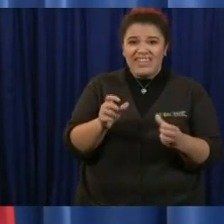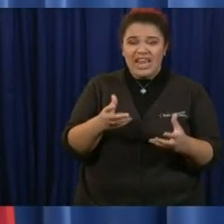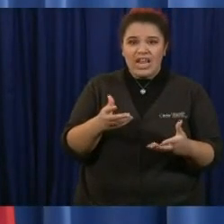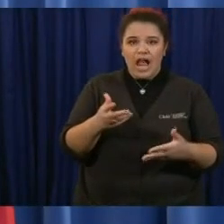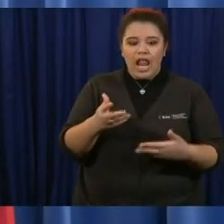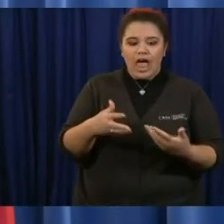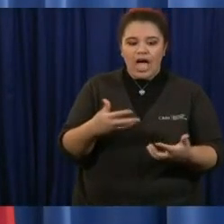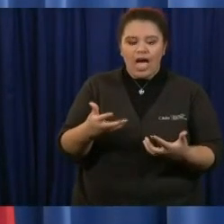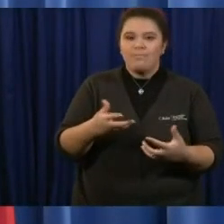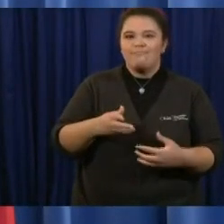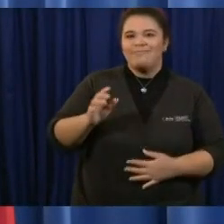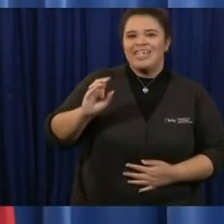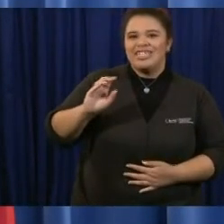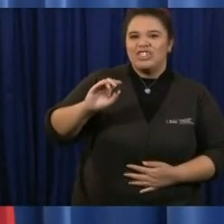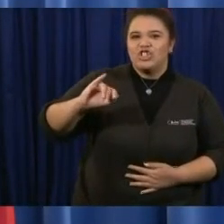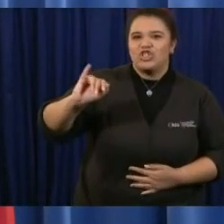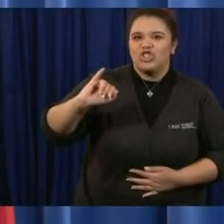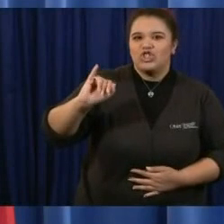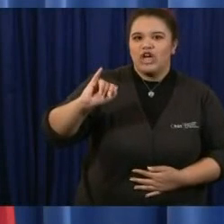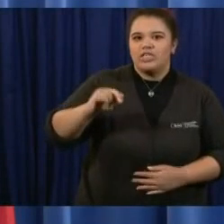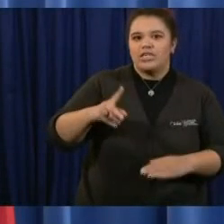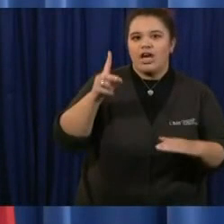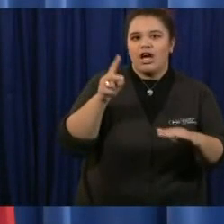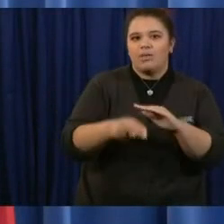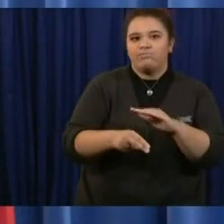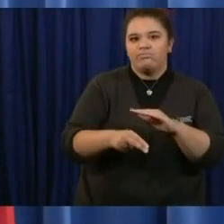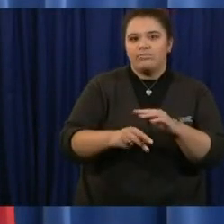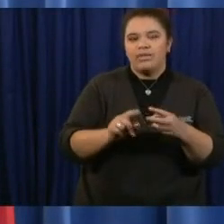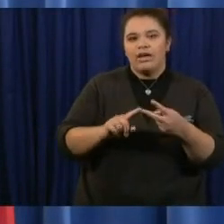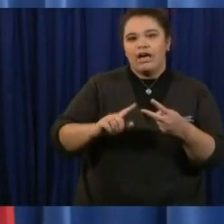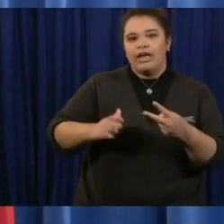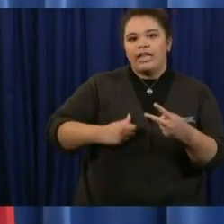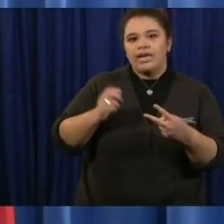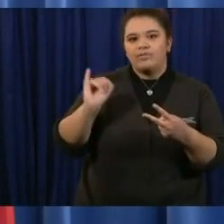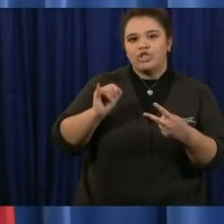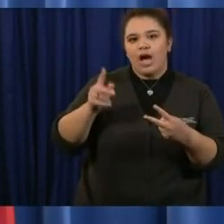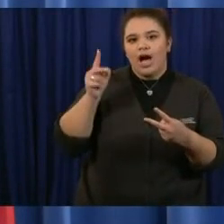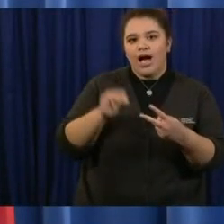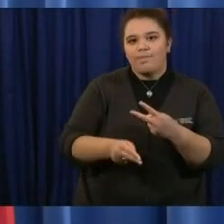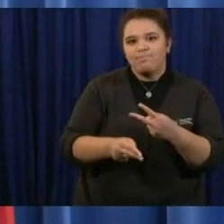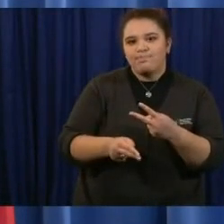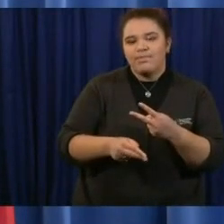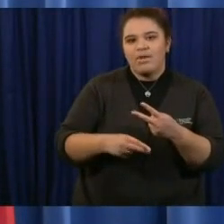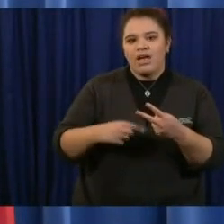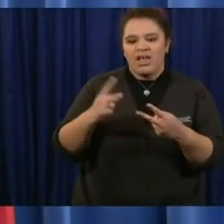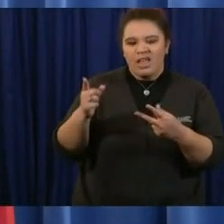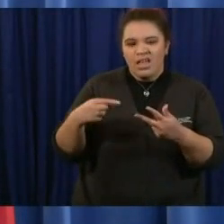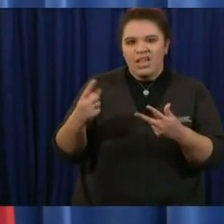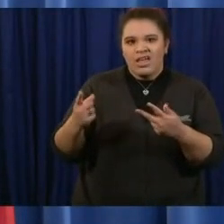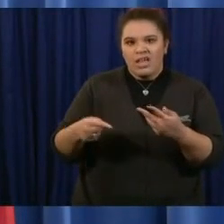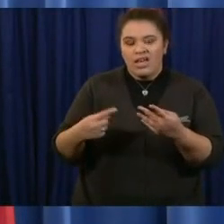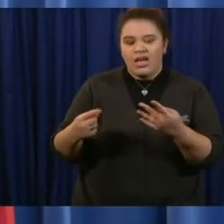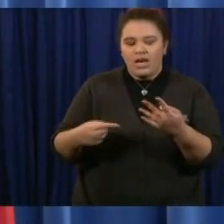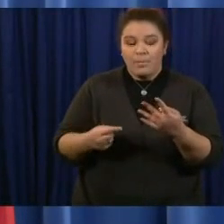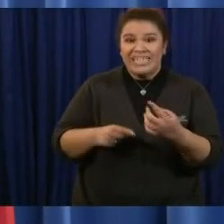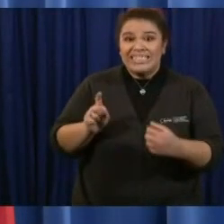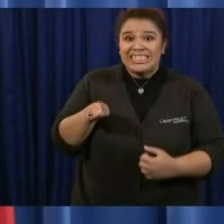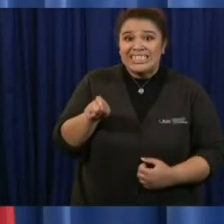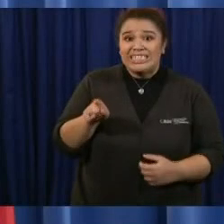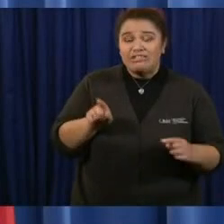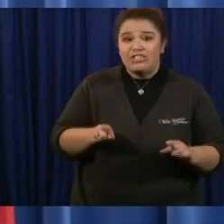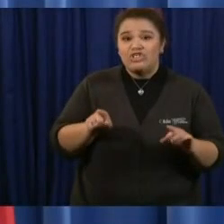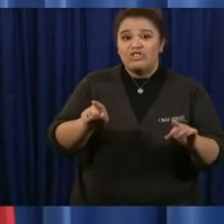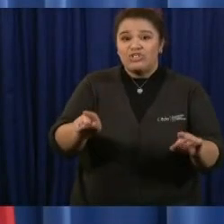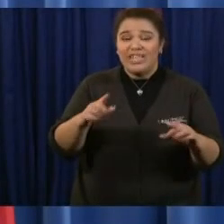benefits, health insurance, life insurance, and so on, that they might need on this, during this crisis. And, you know,